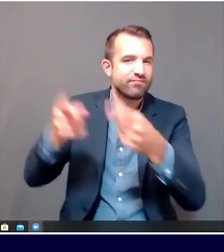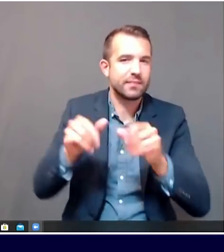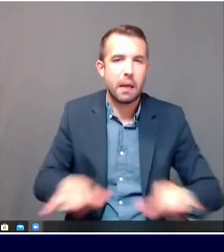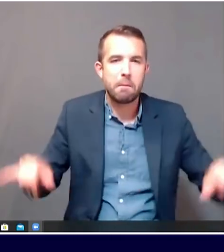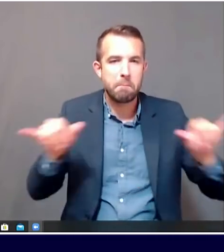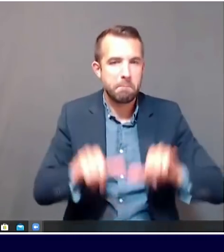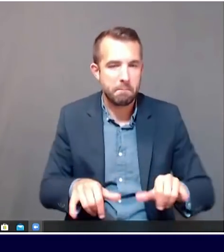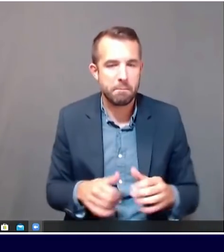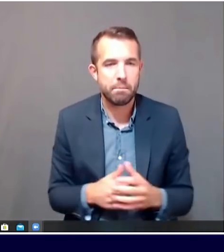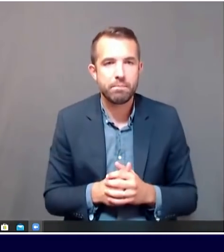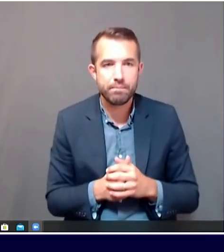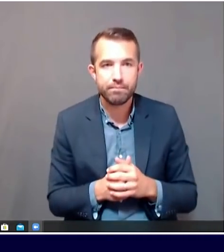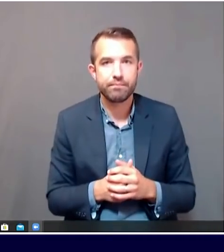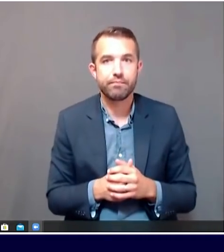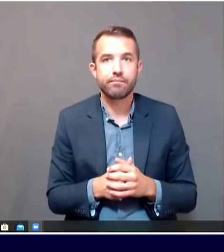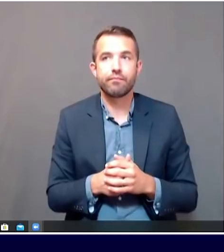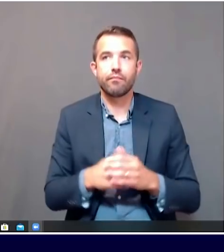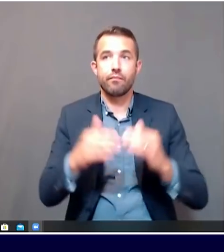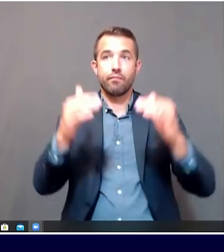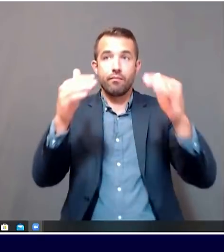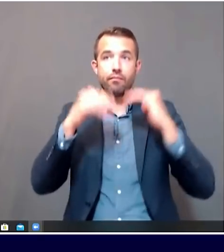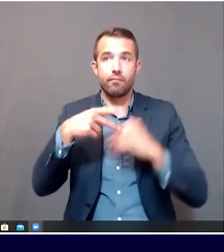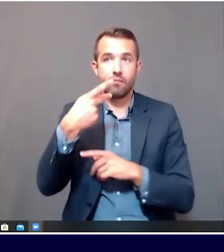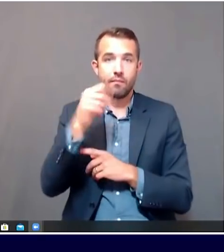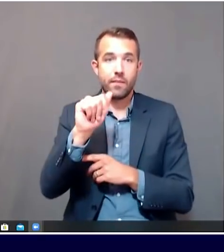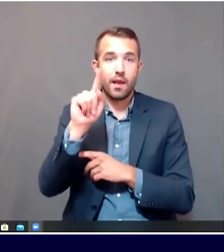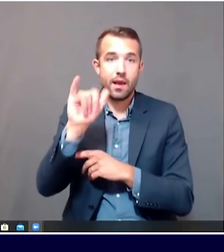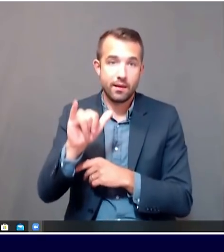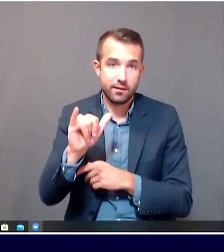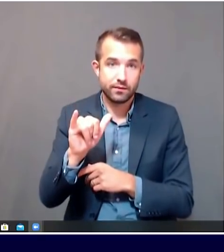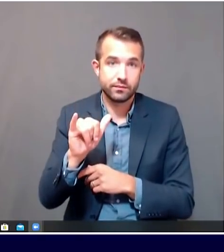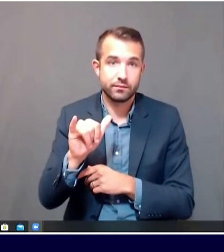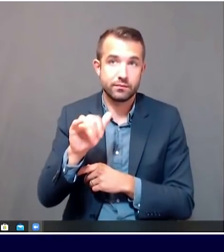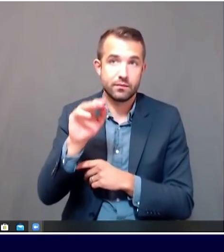I'm going to turn next to Patty White at Maine Public.